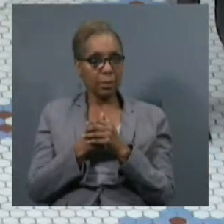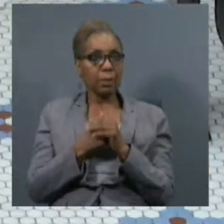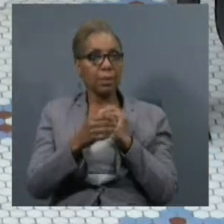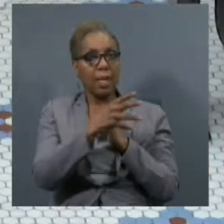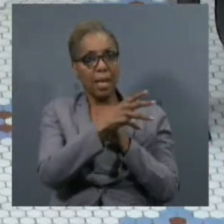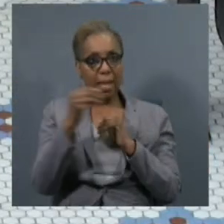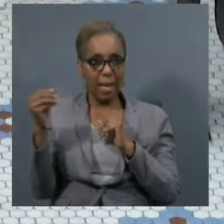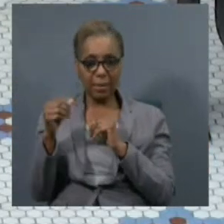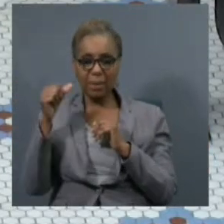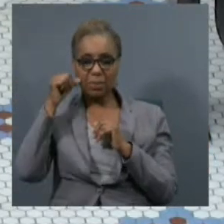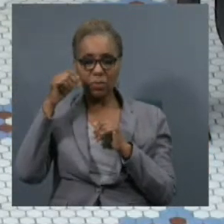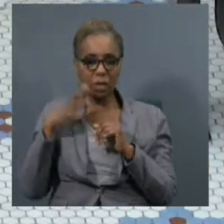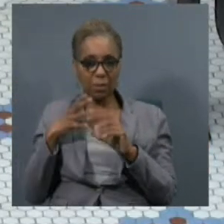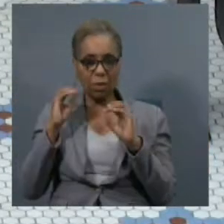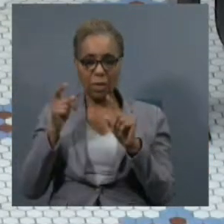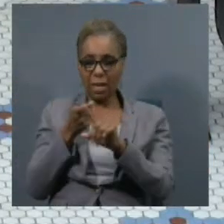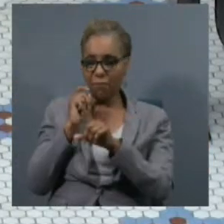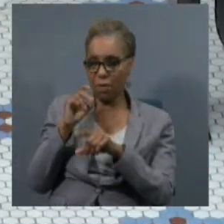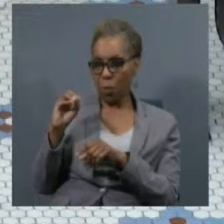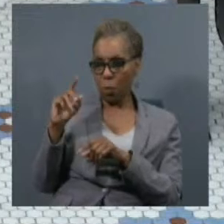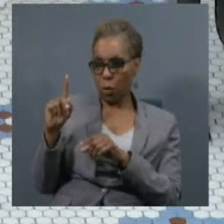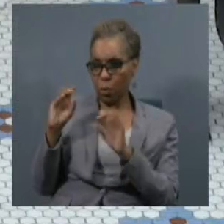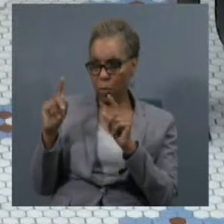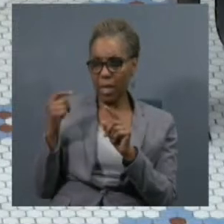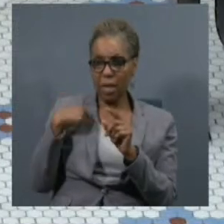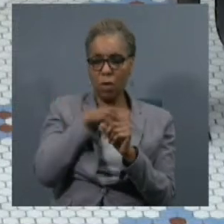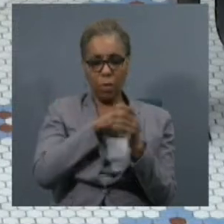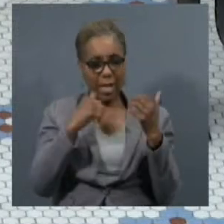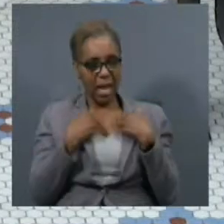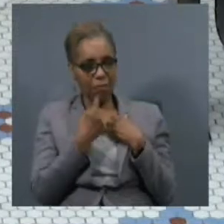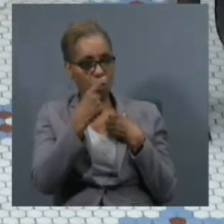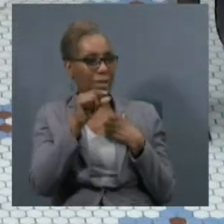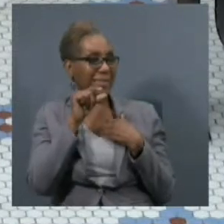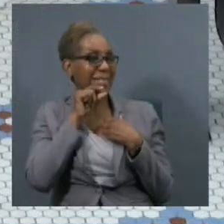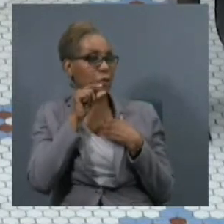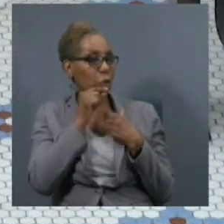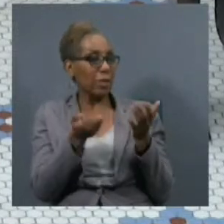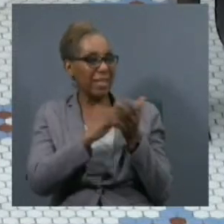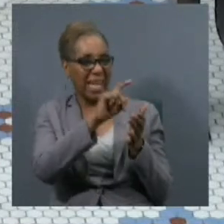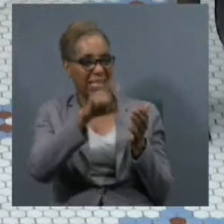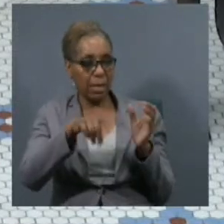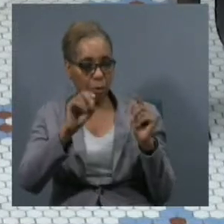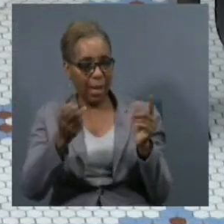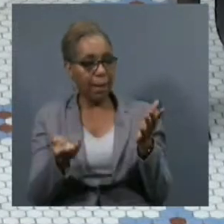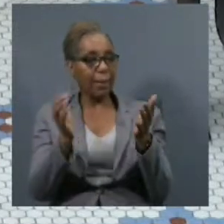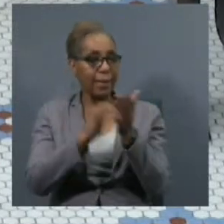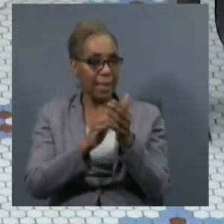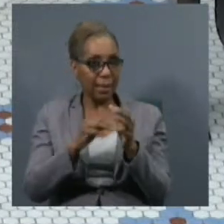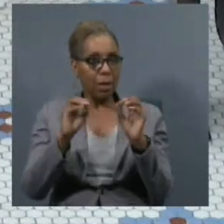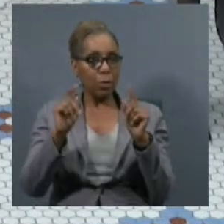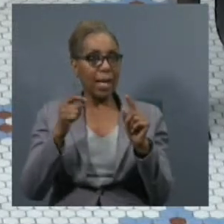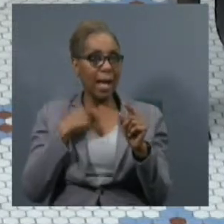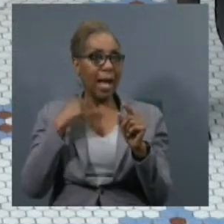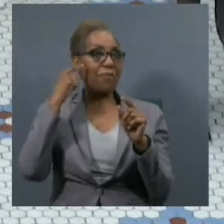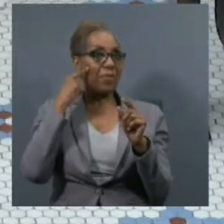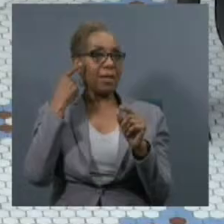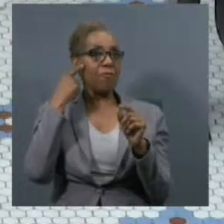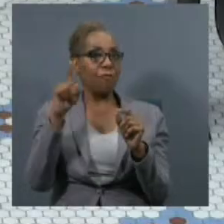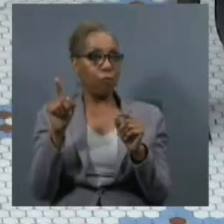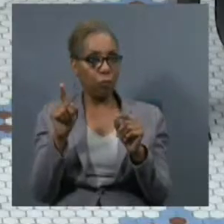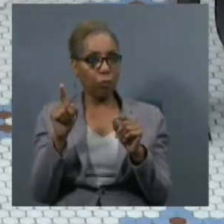the gentleman from Oklahoma, we have one in San Antonio. Again, I just think that for